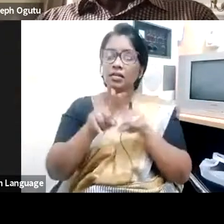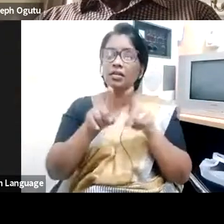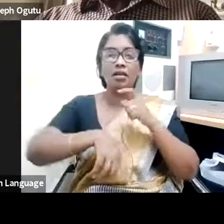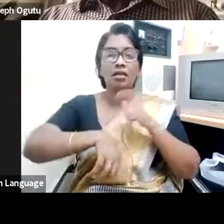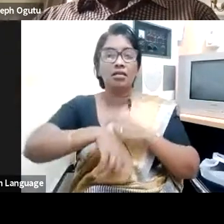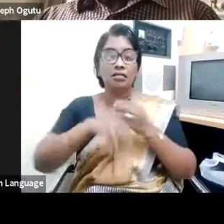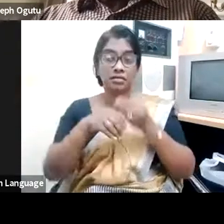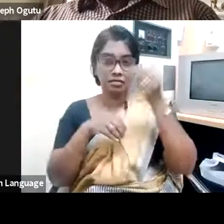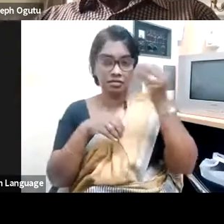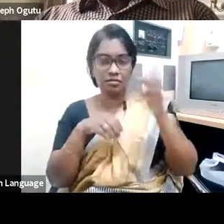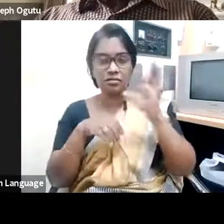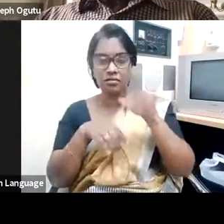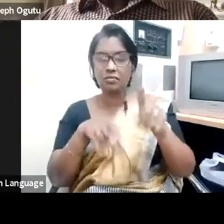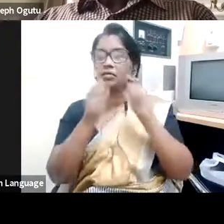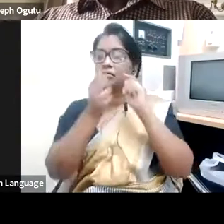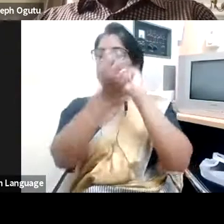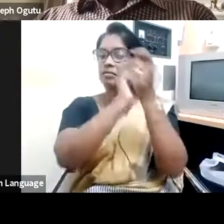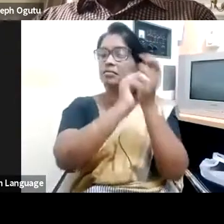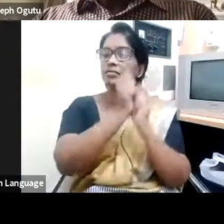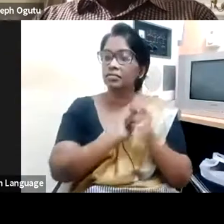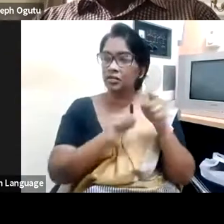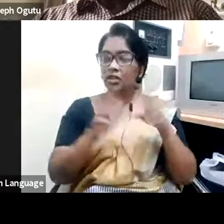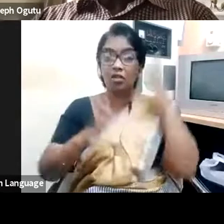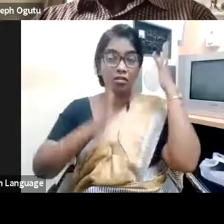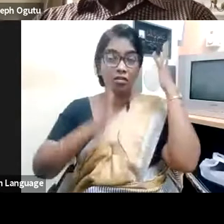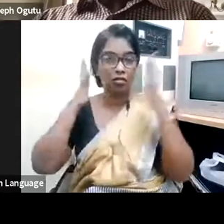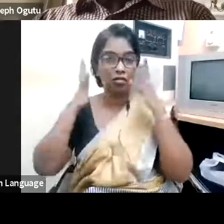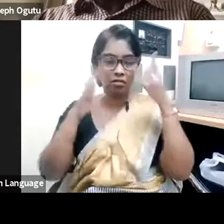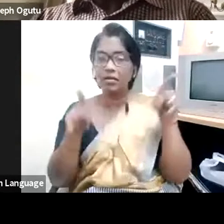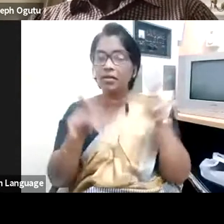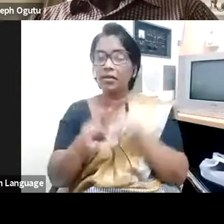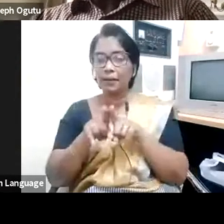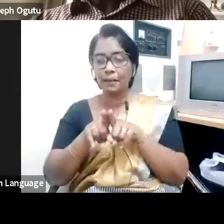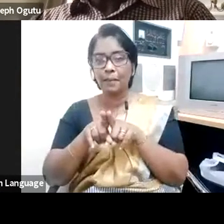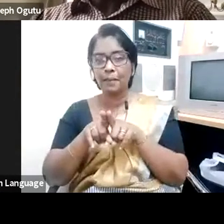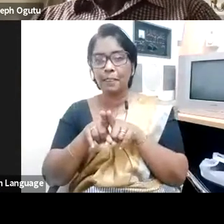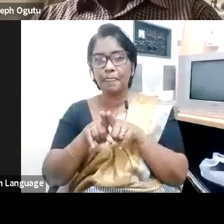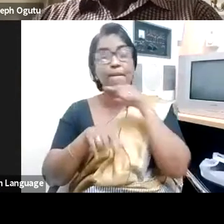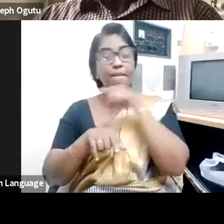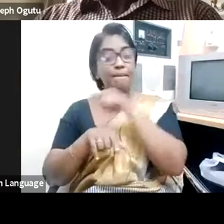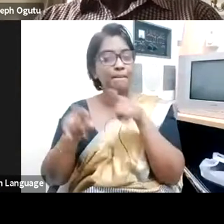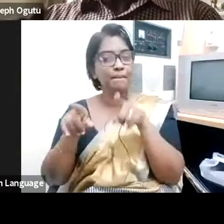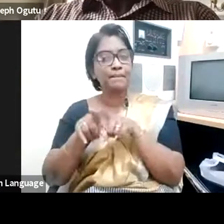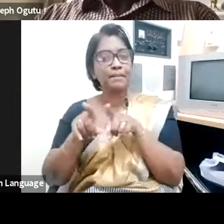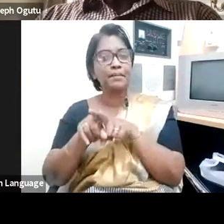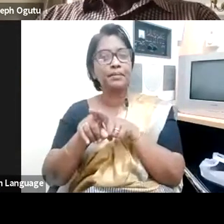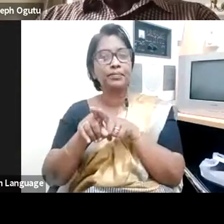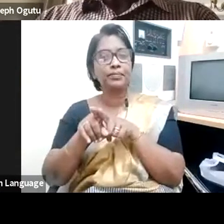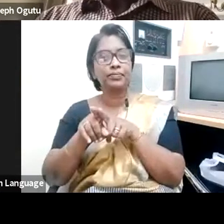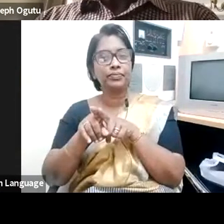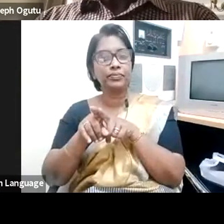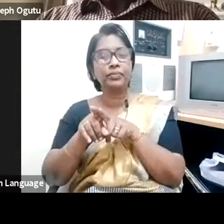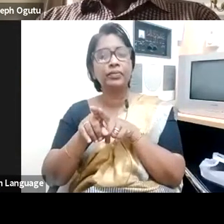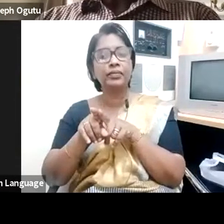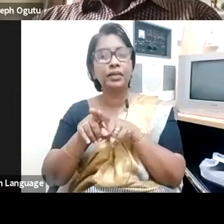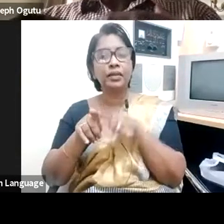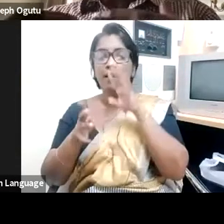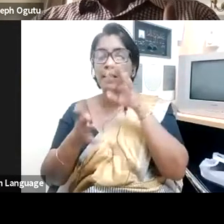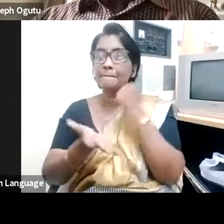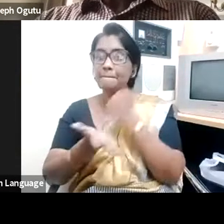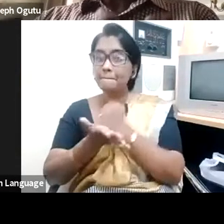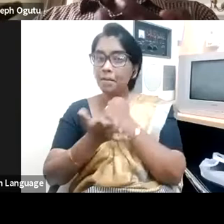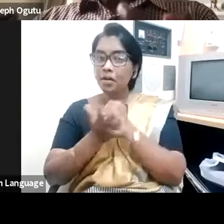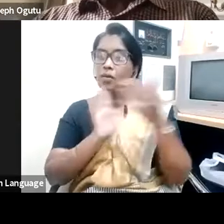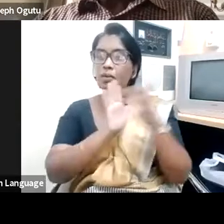using. So these people have been able to link banks to their customers over the M-Pesa platform. There is